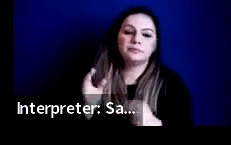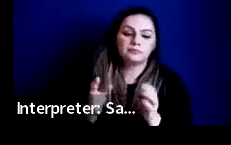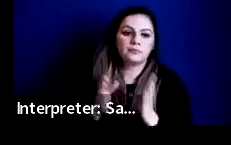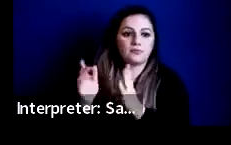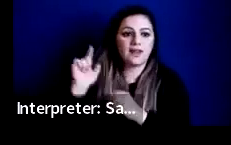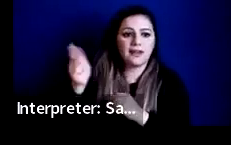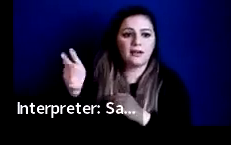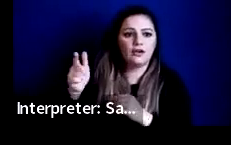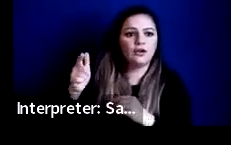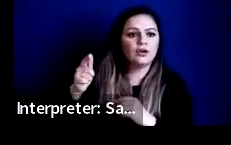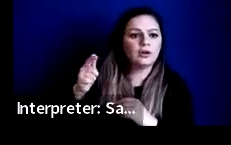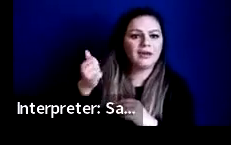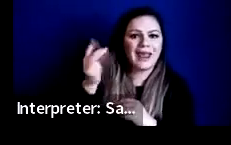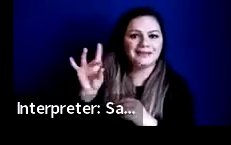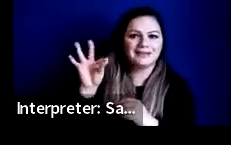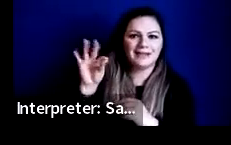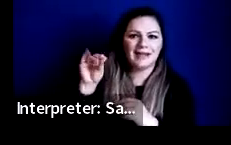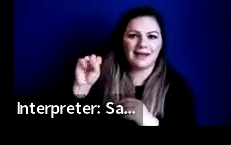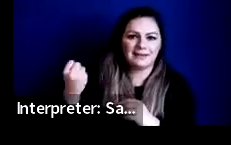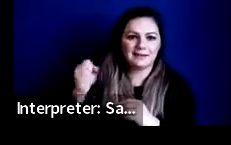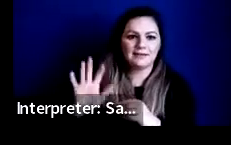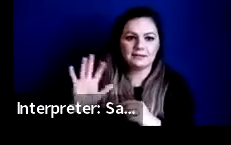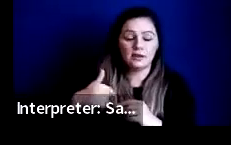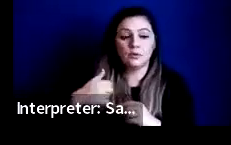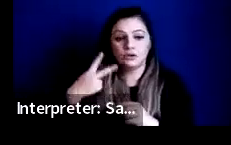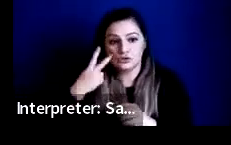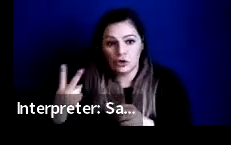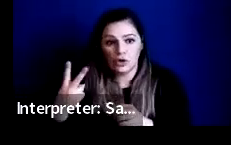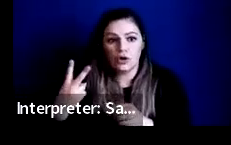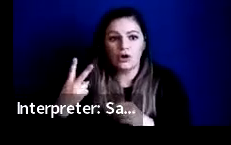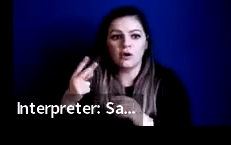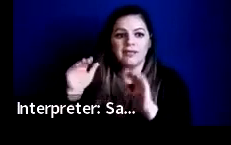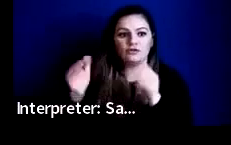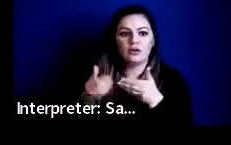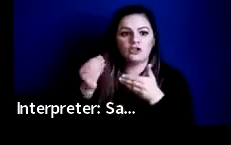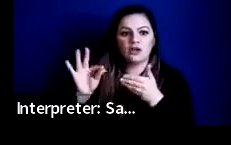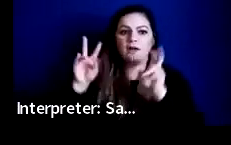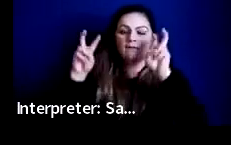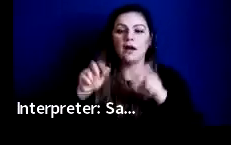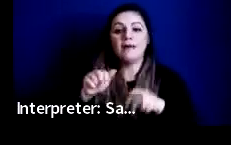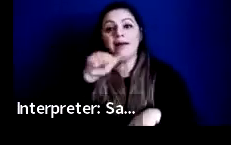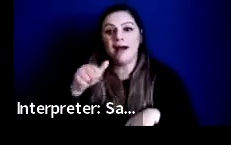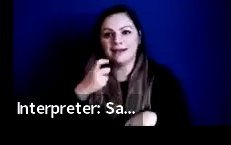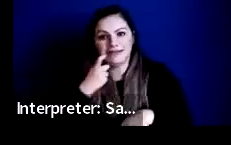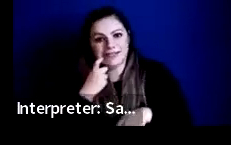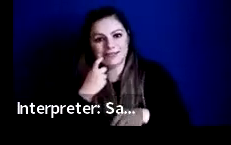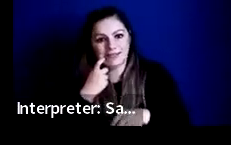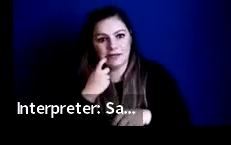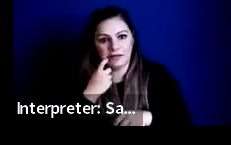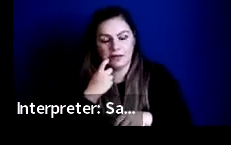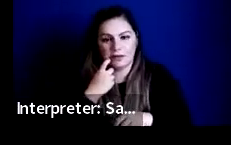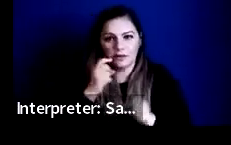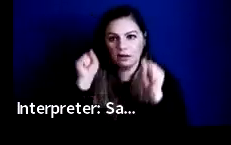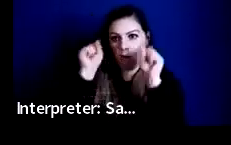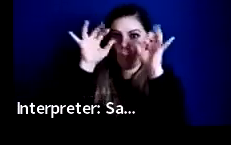the introduction of a quote unquote non-addictive wonder drug, which was really heroin. And it